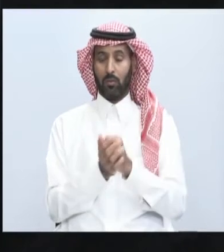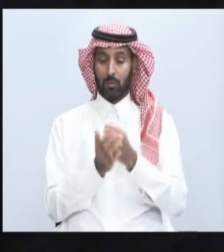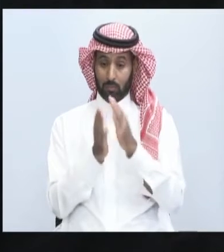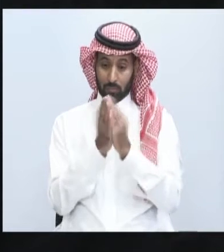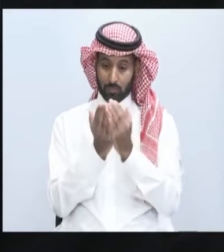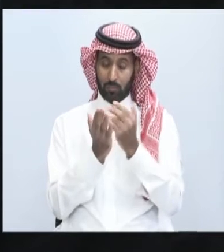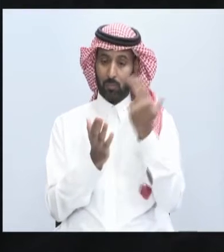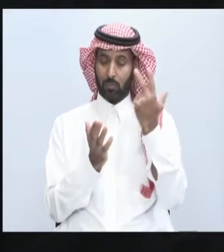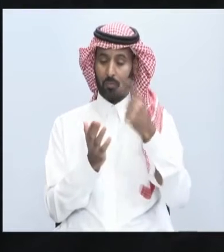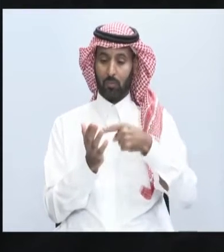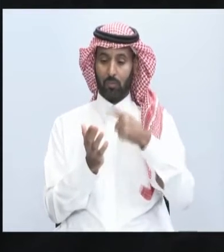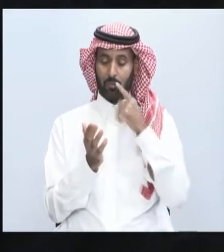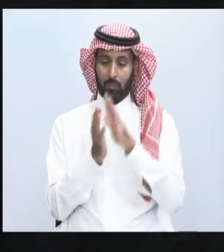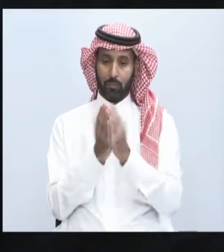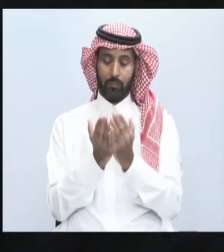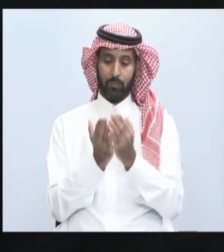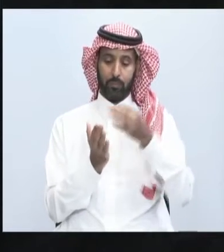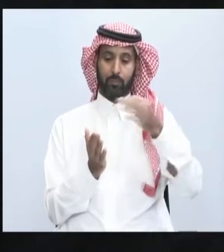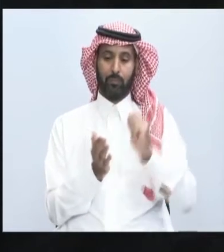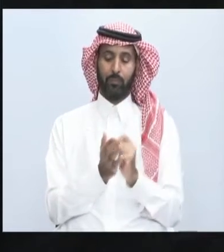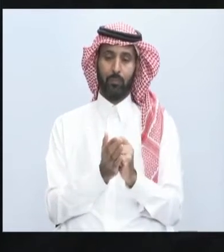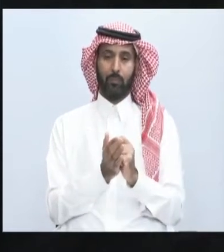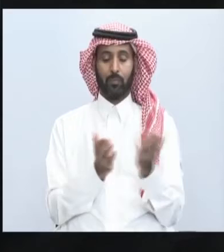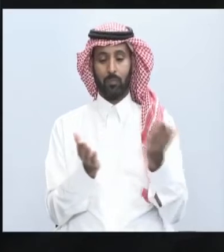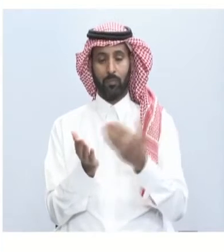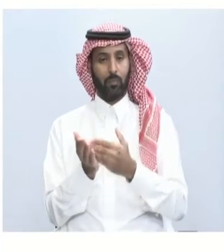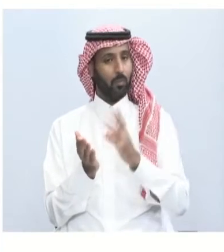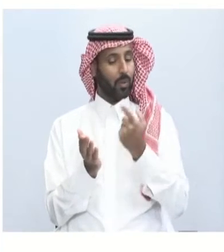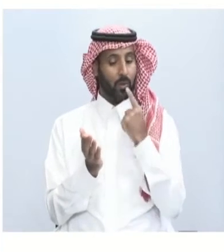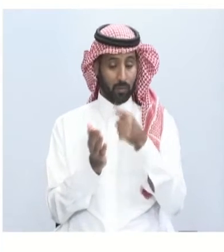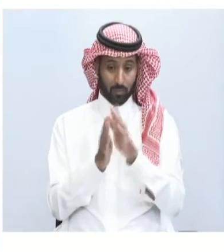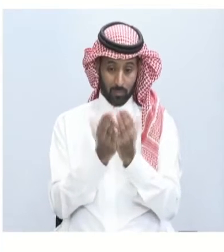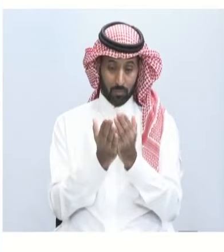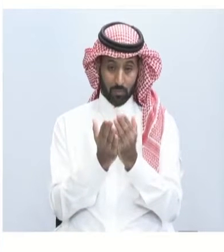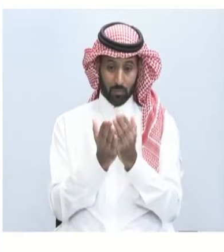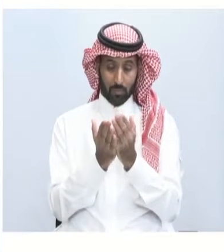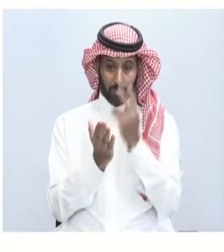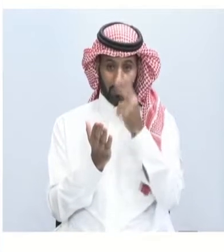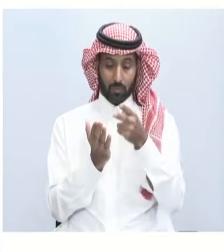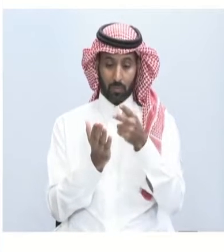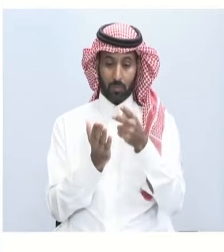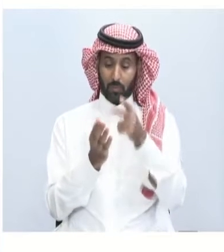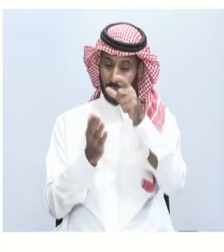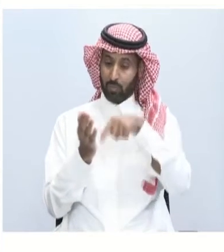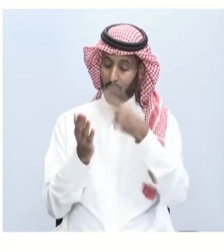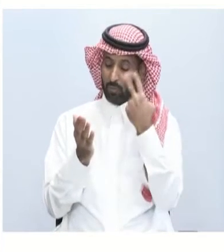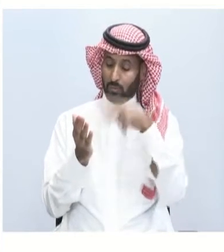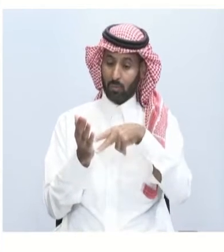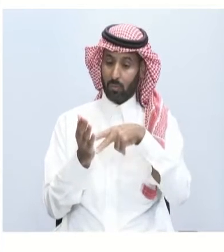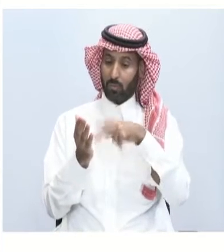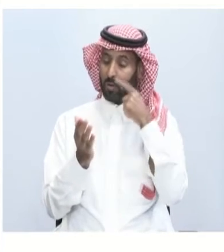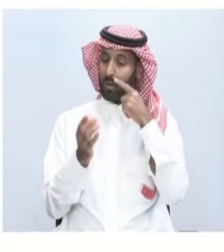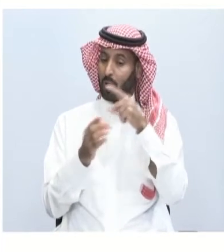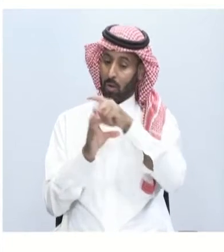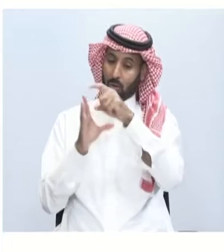open your books on page 18. And when you open your books, I would like you to have a look at the